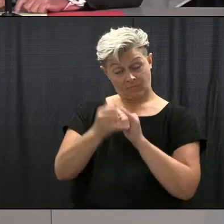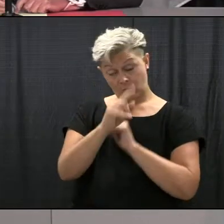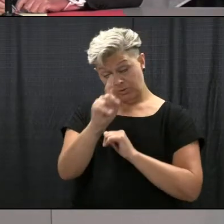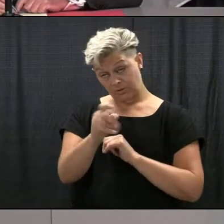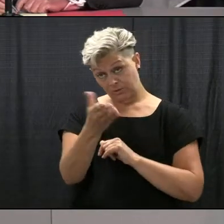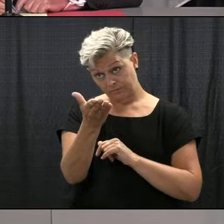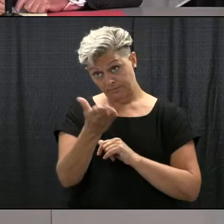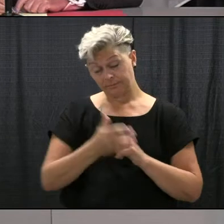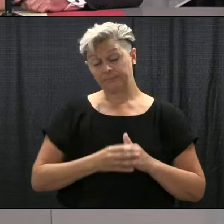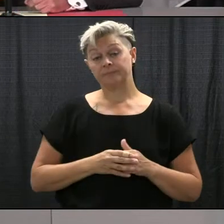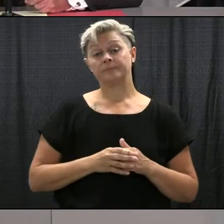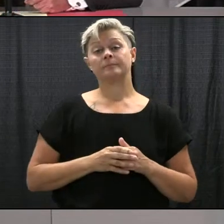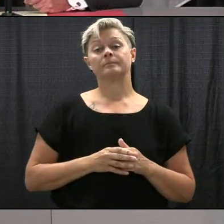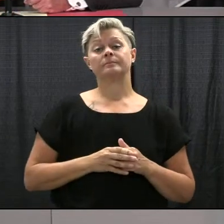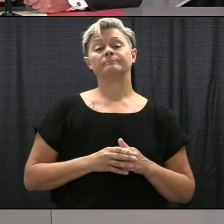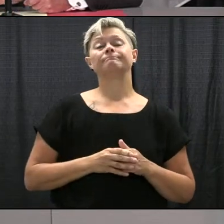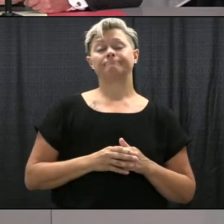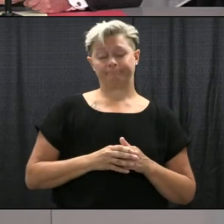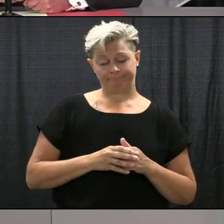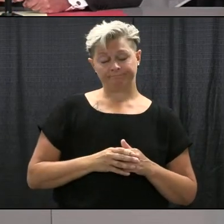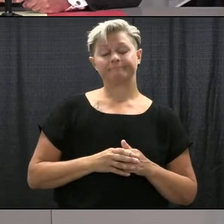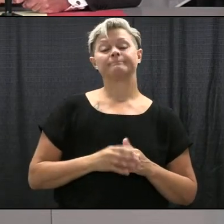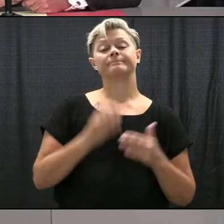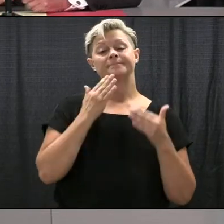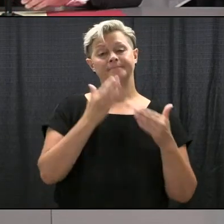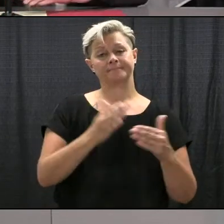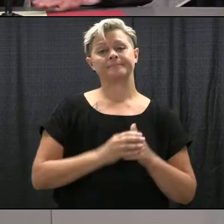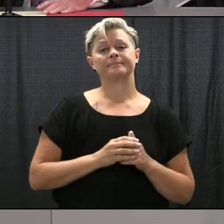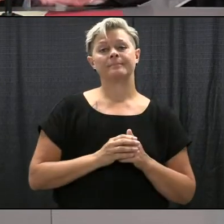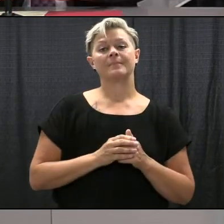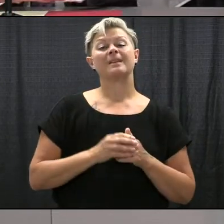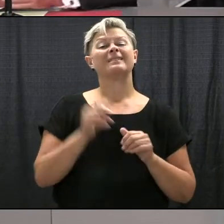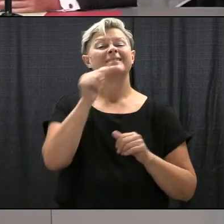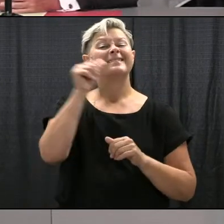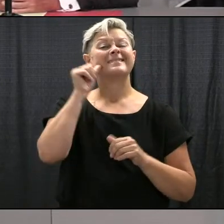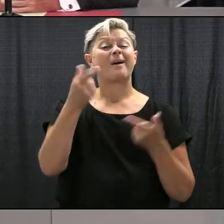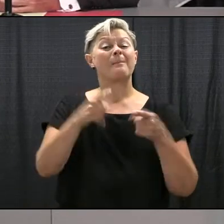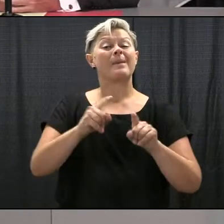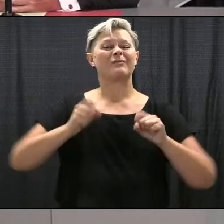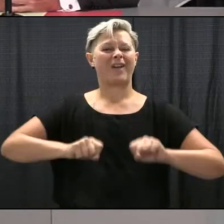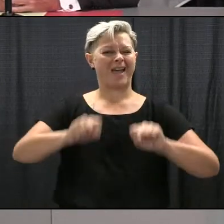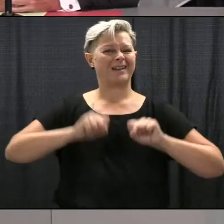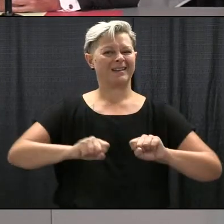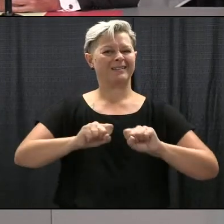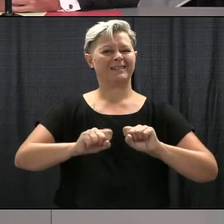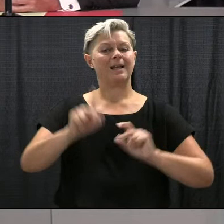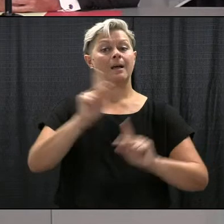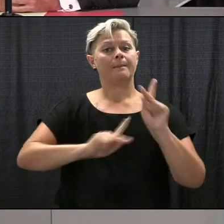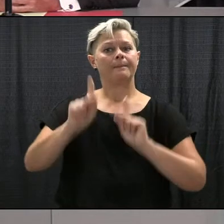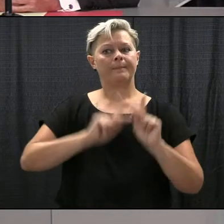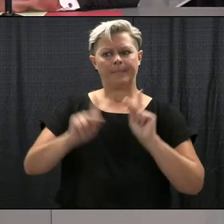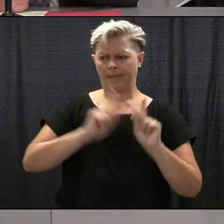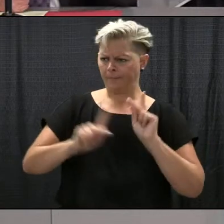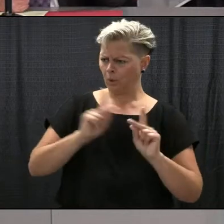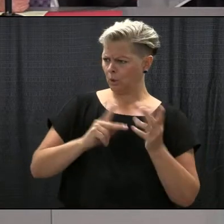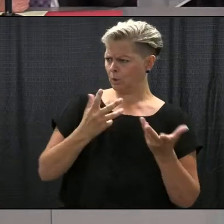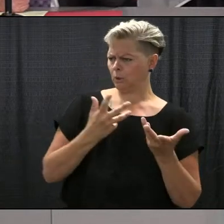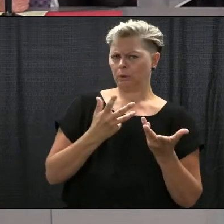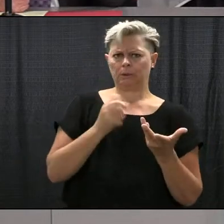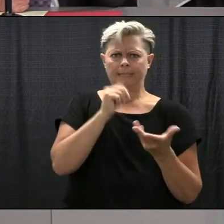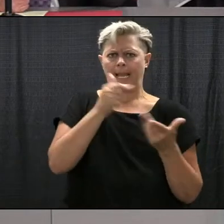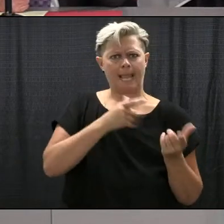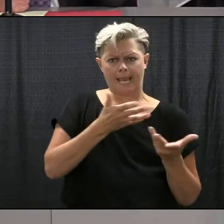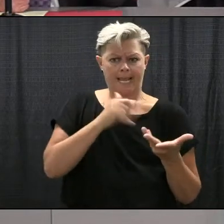question? Hi there. Yes, thank you. The regatta was held yesterday, but people were asked not to attend Kitty Vitty Lake and to watch